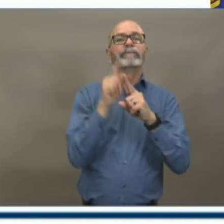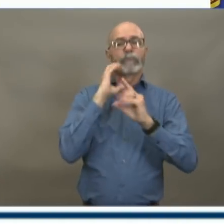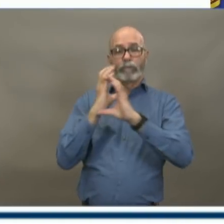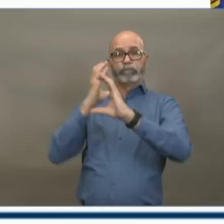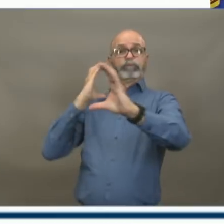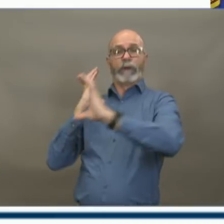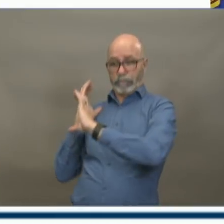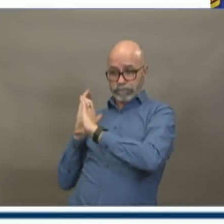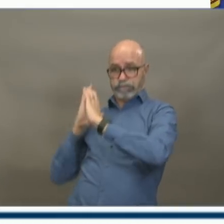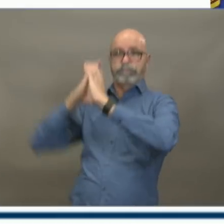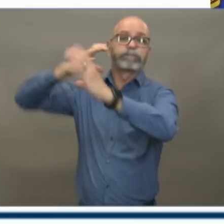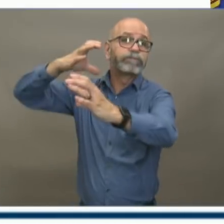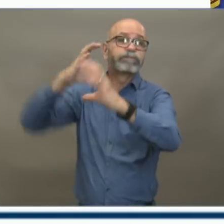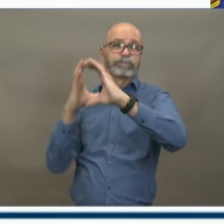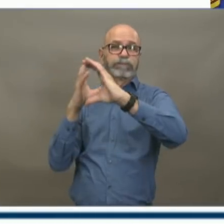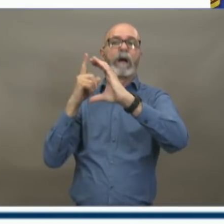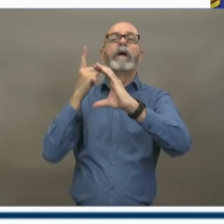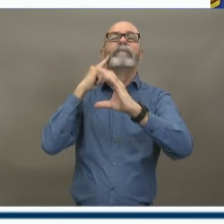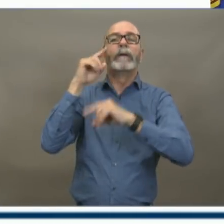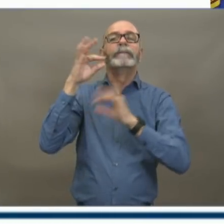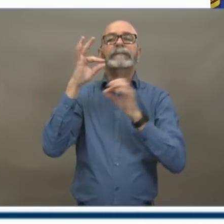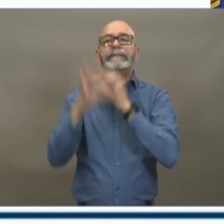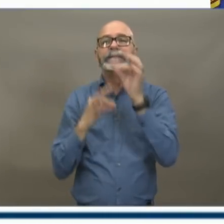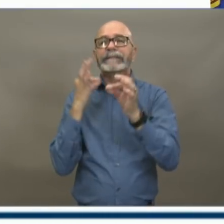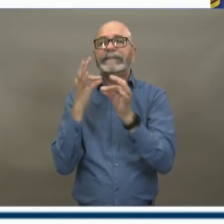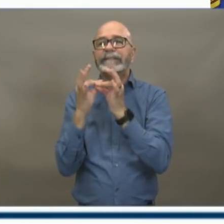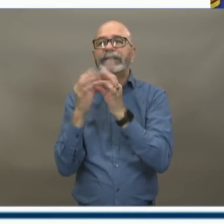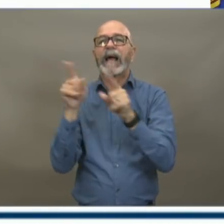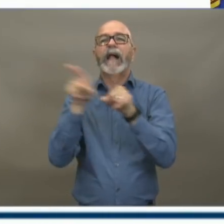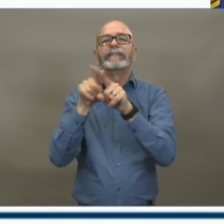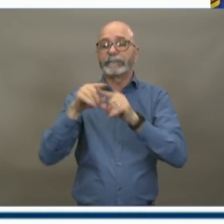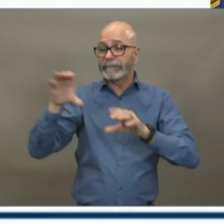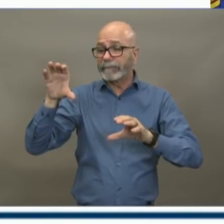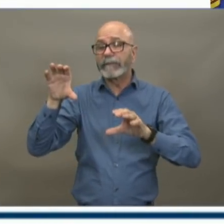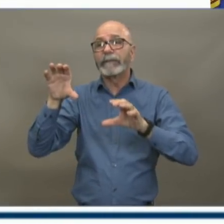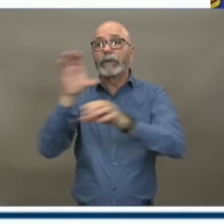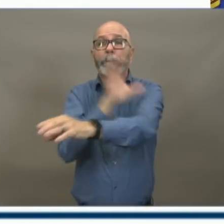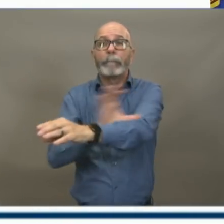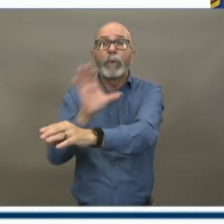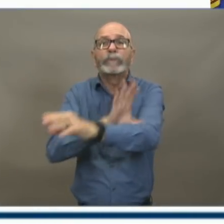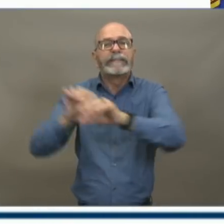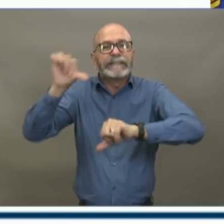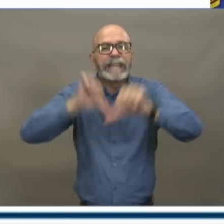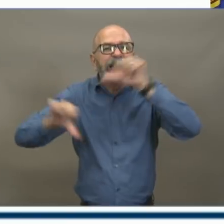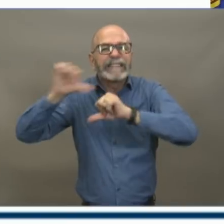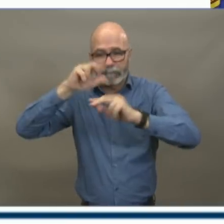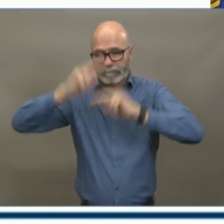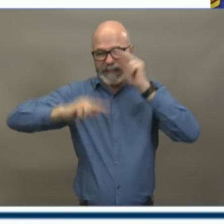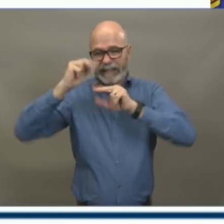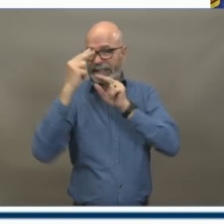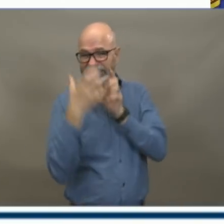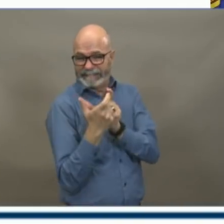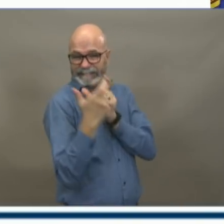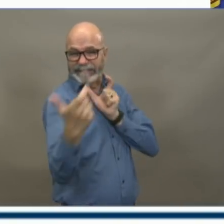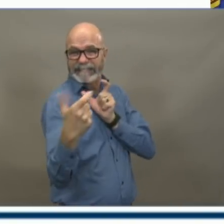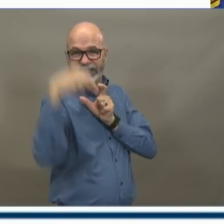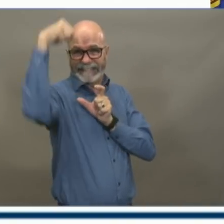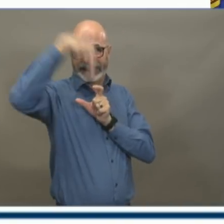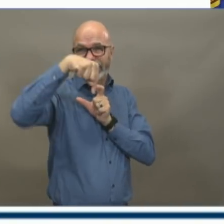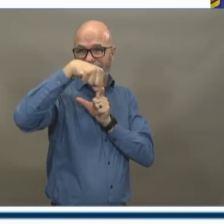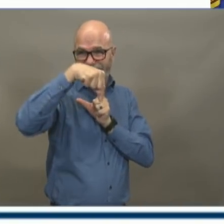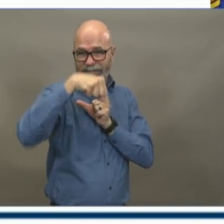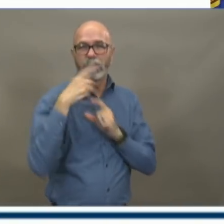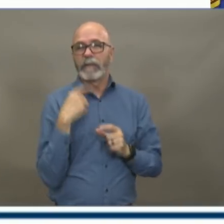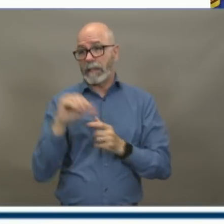computer science building on University Avenue from 10 to 5:30 today and tomorrow. And while we're encouraging